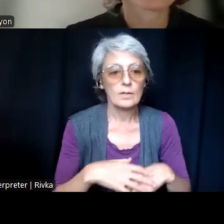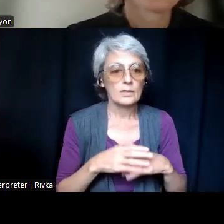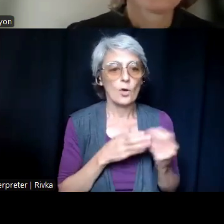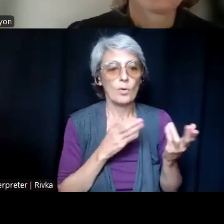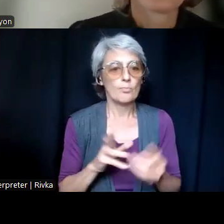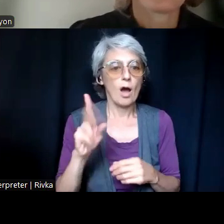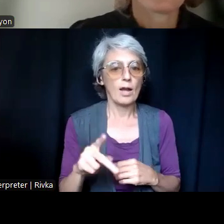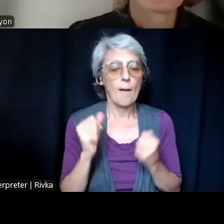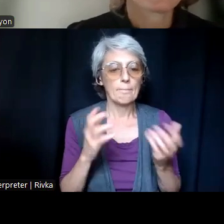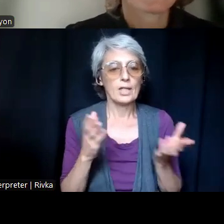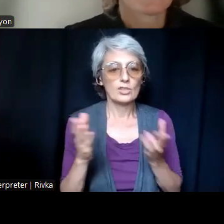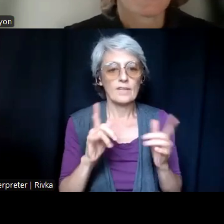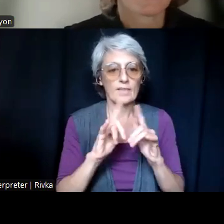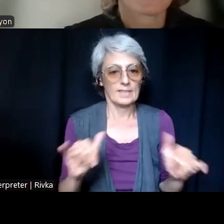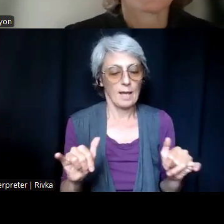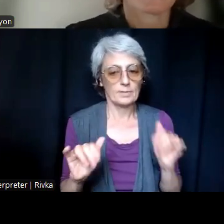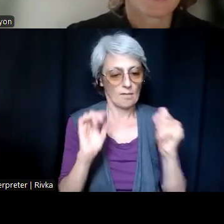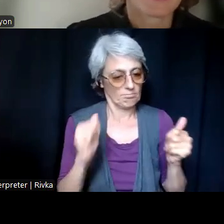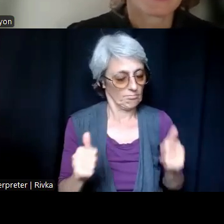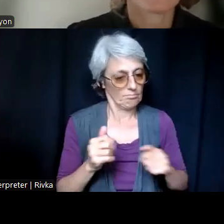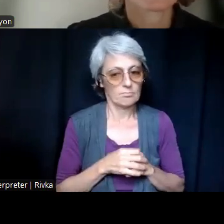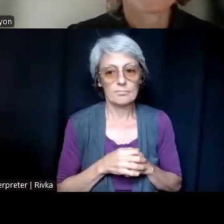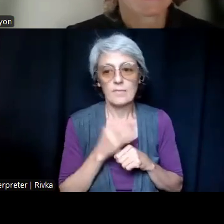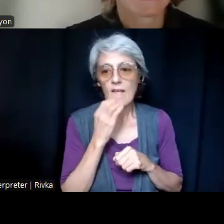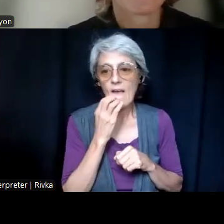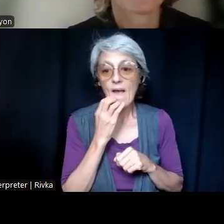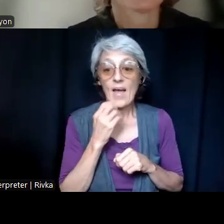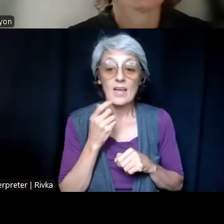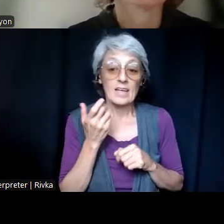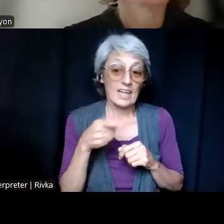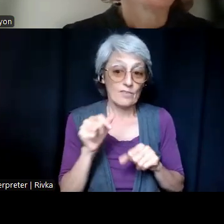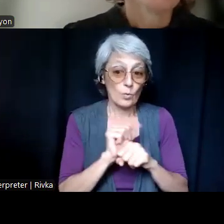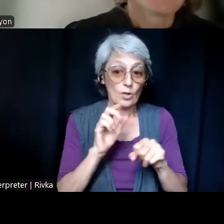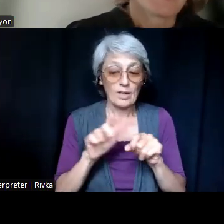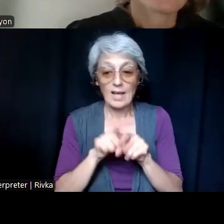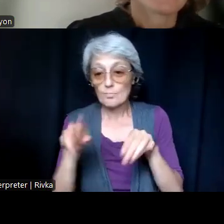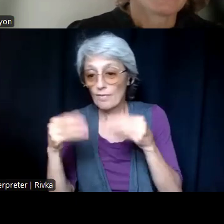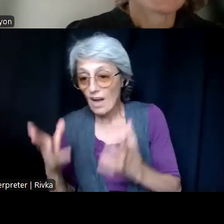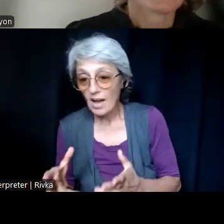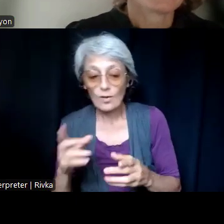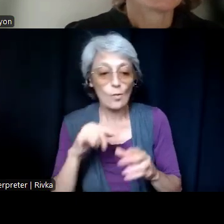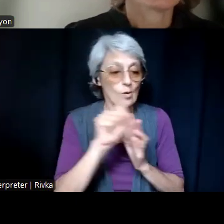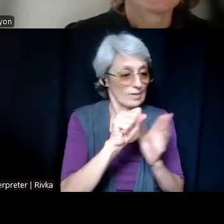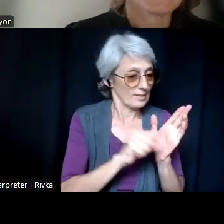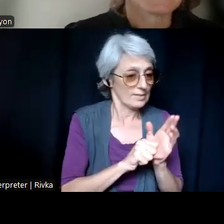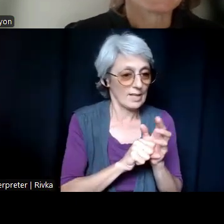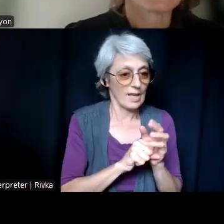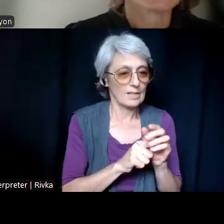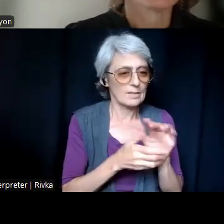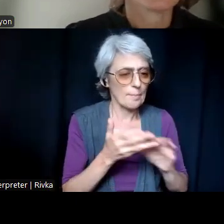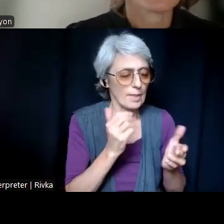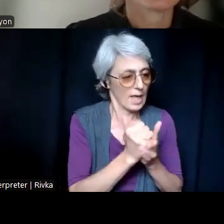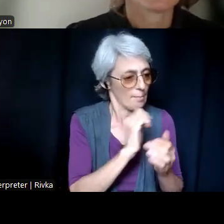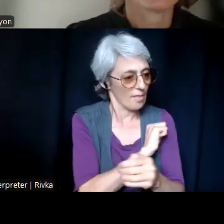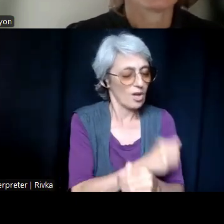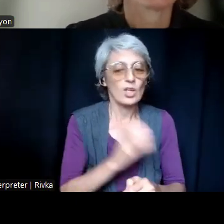have worked in any way in the system, whether you're a provider or a state or a mental health authority, knows the lift it is